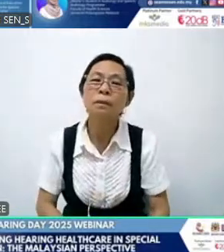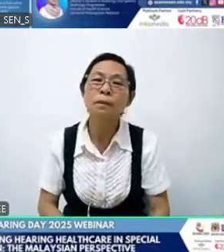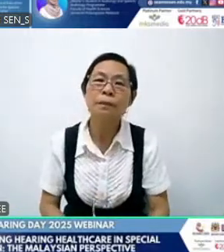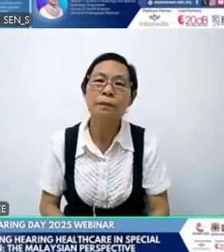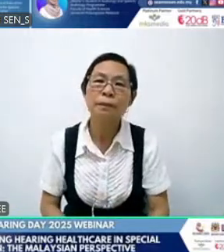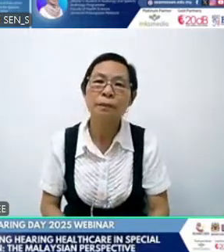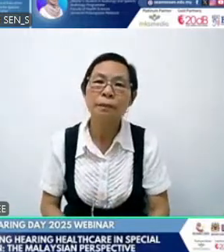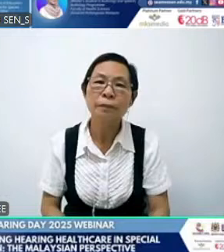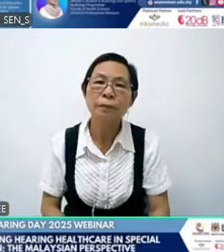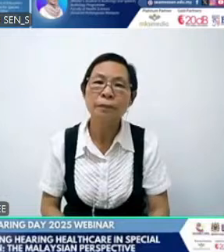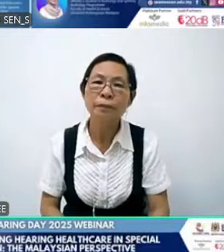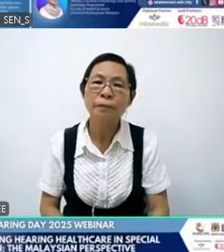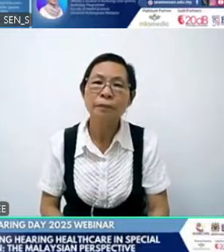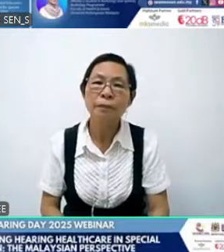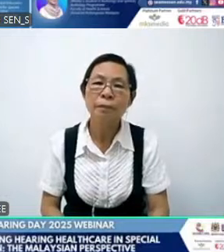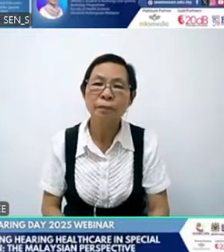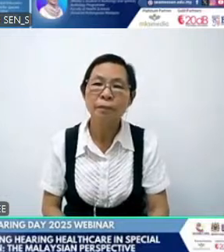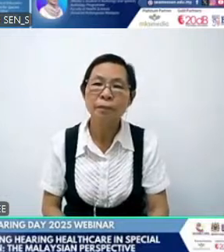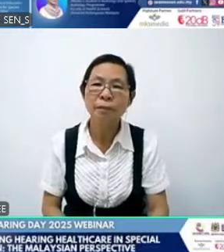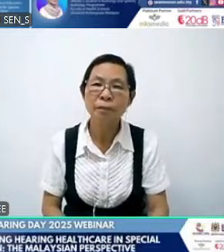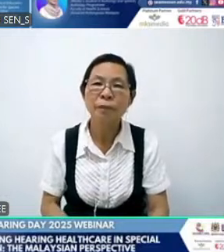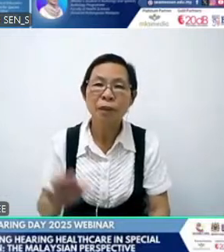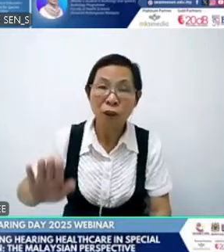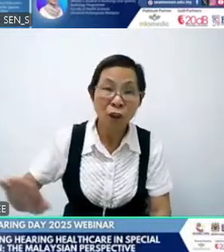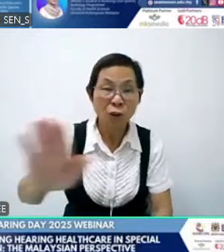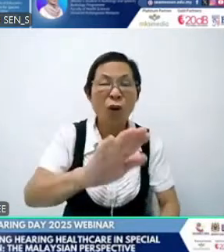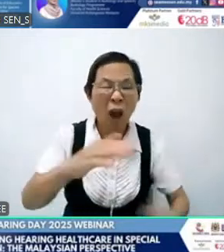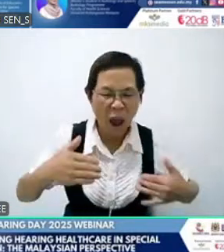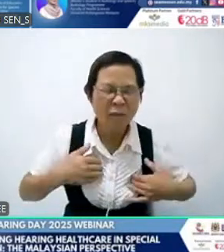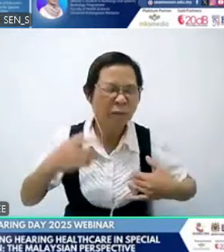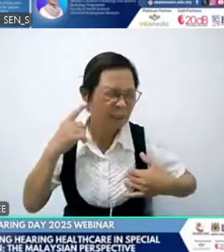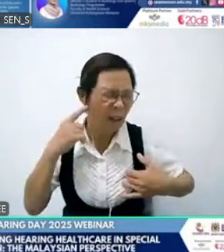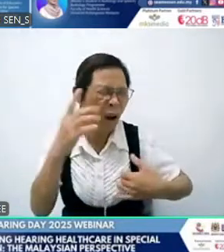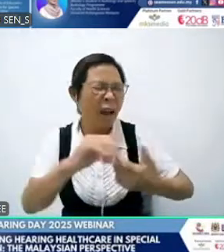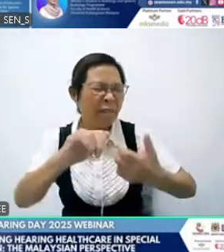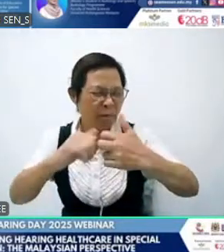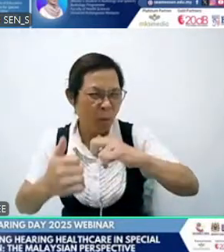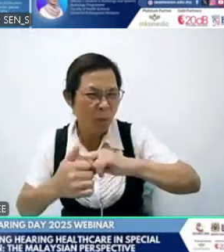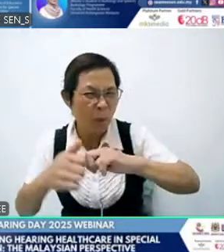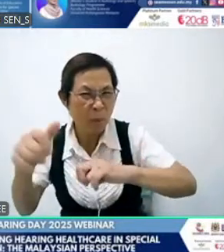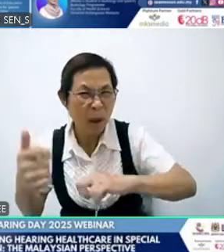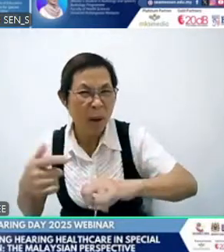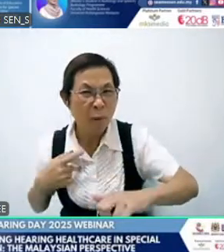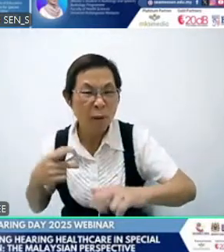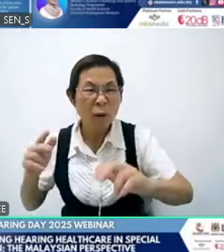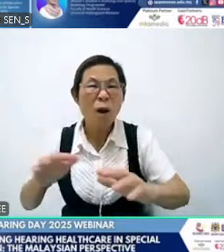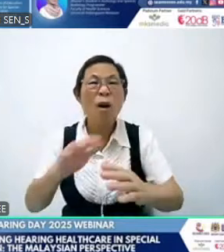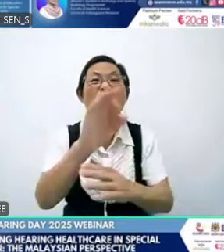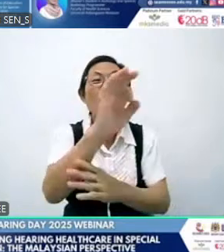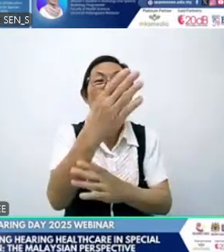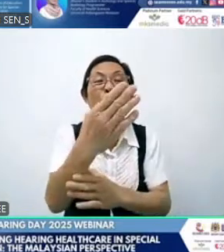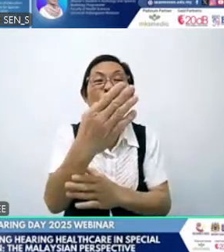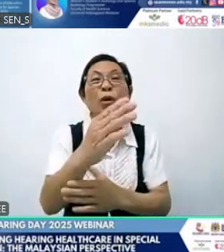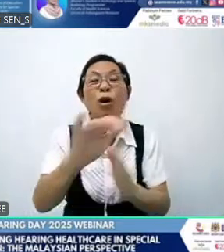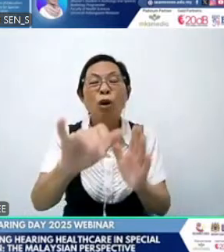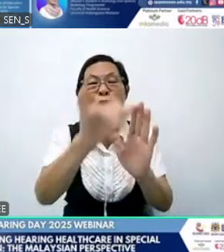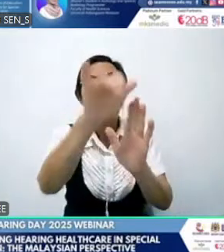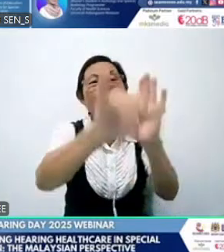If you are facing with sounds or video issues, you can head either to our Facebook or YouTube account to keep tuning